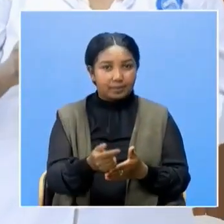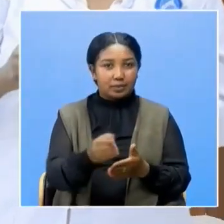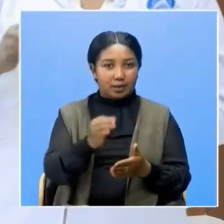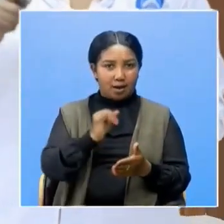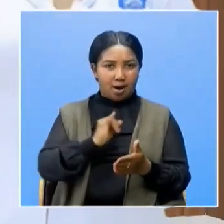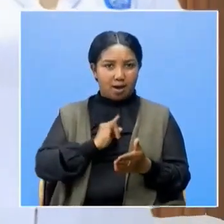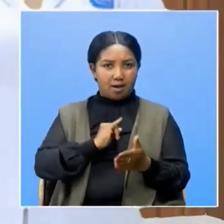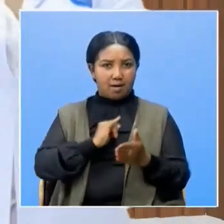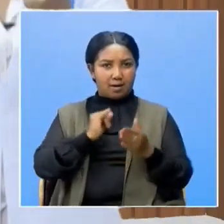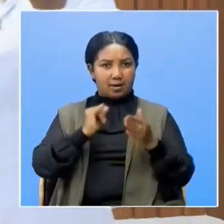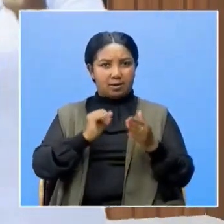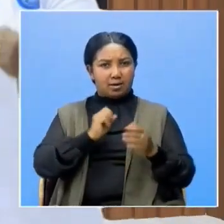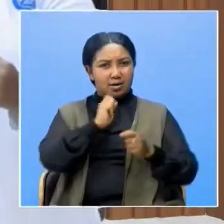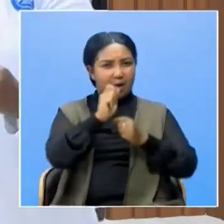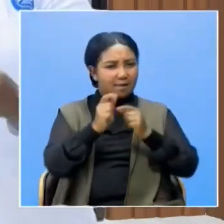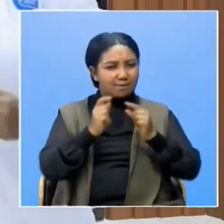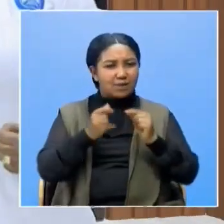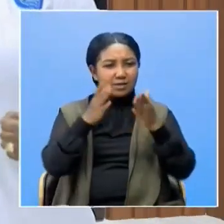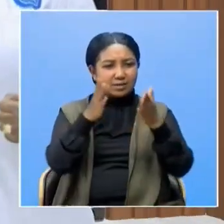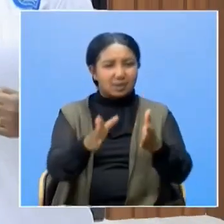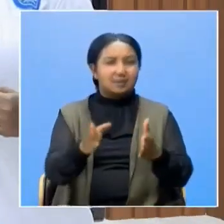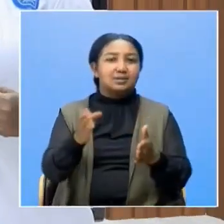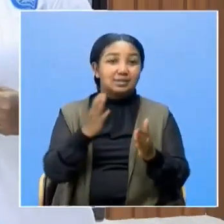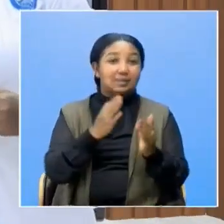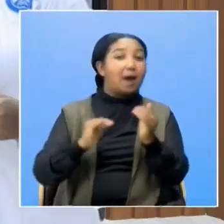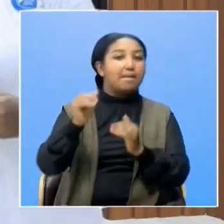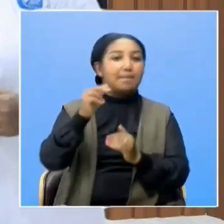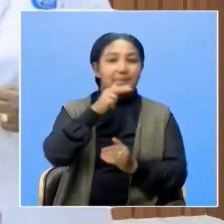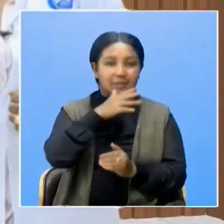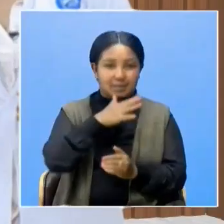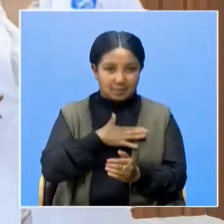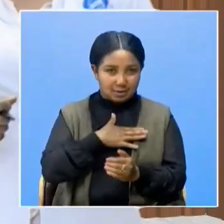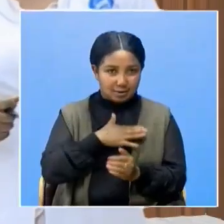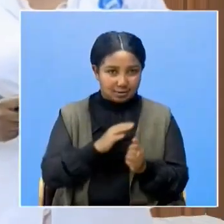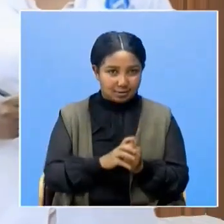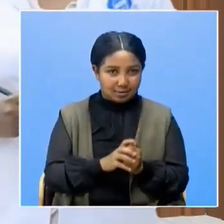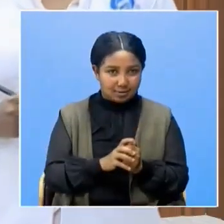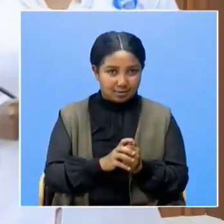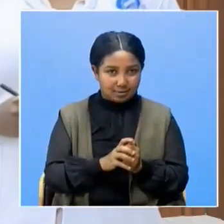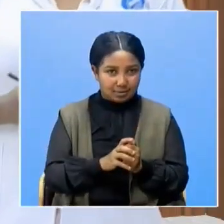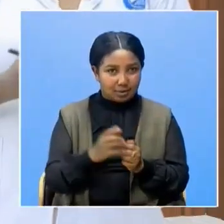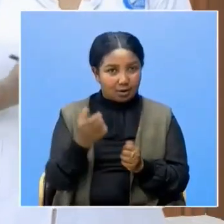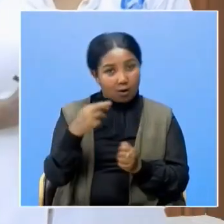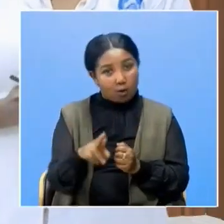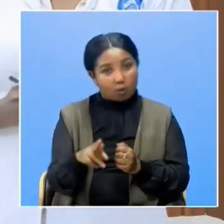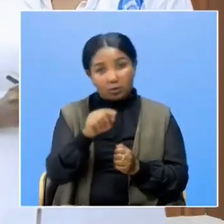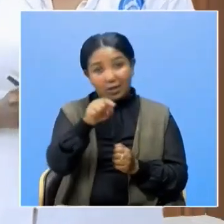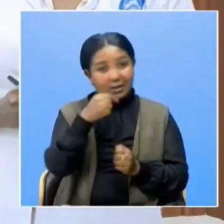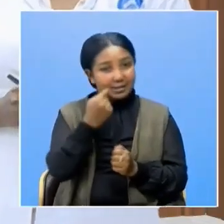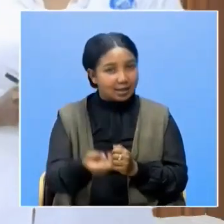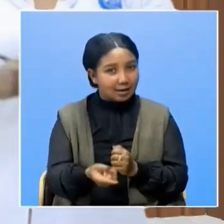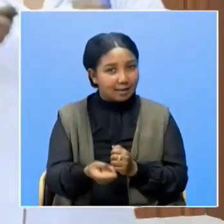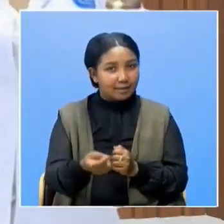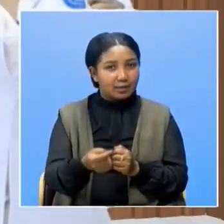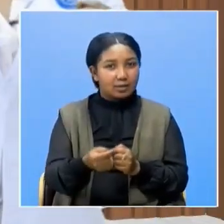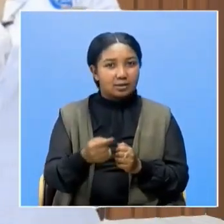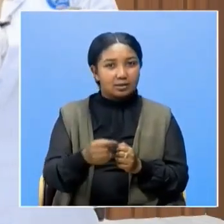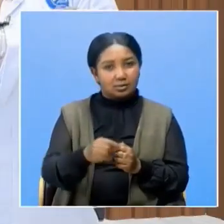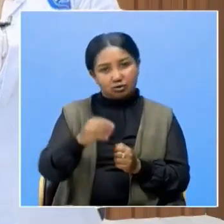run faster than my sister, right? Or you can say